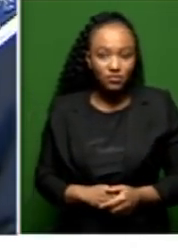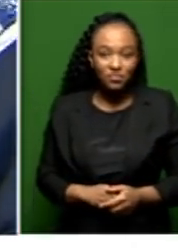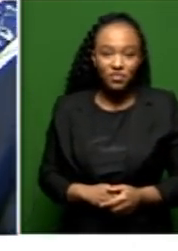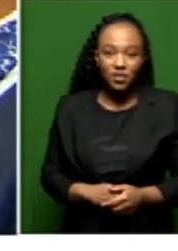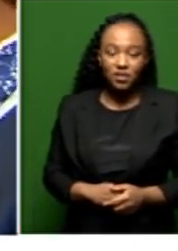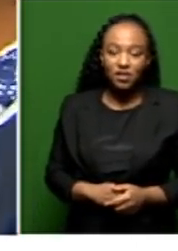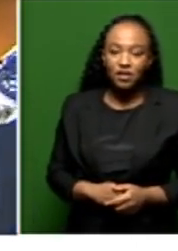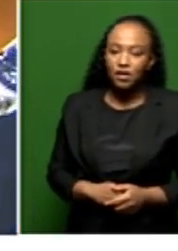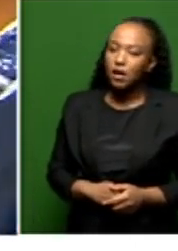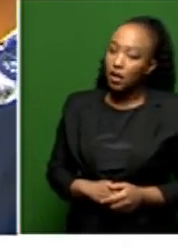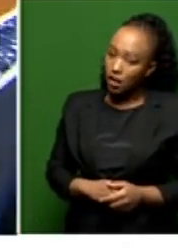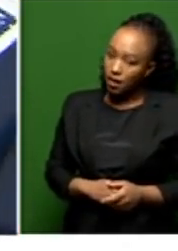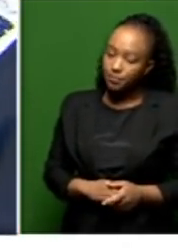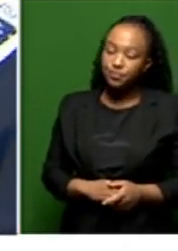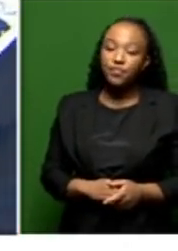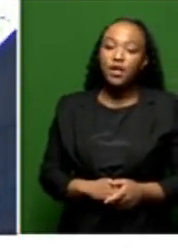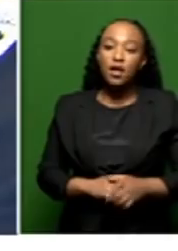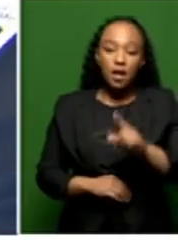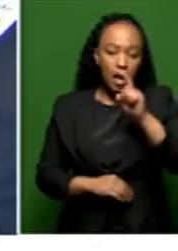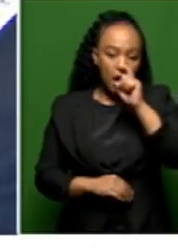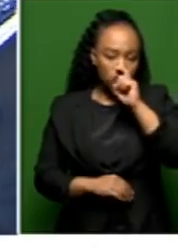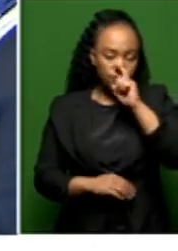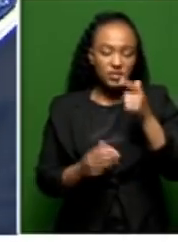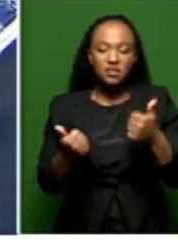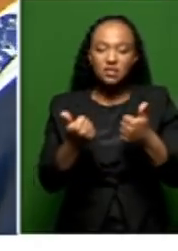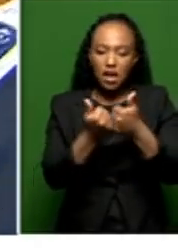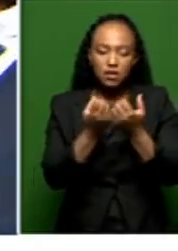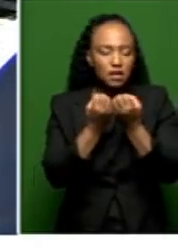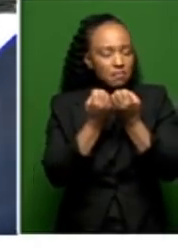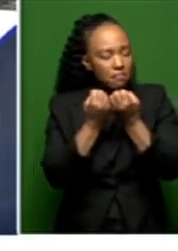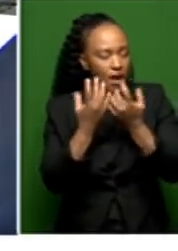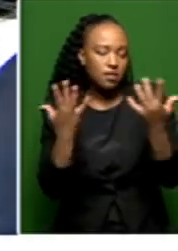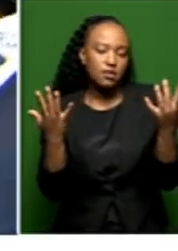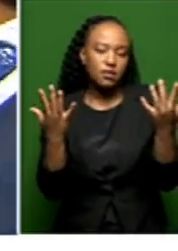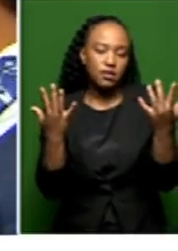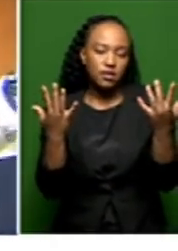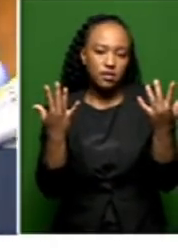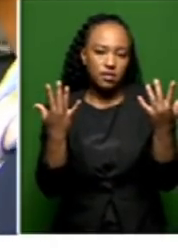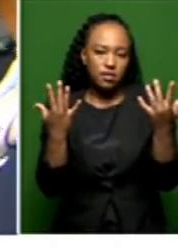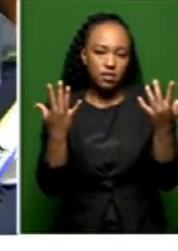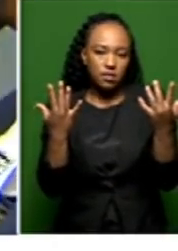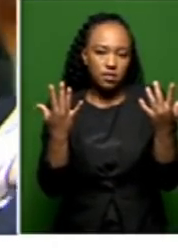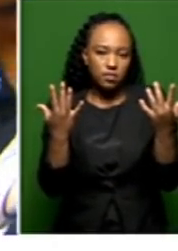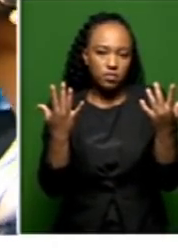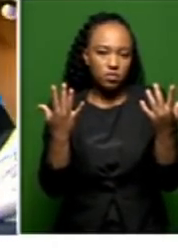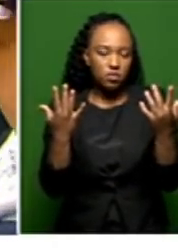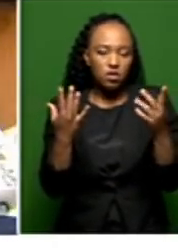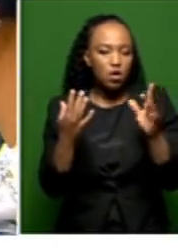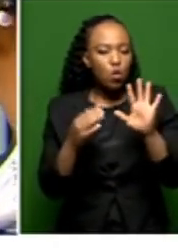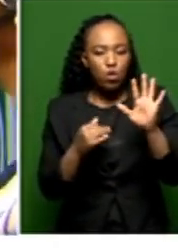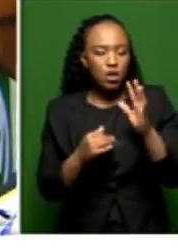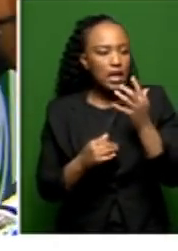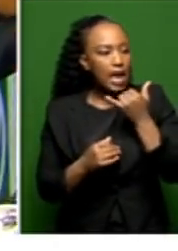challenge, I would say, let me just say that we're not happy that we did